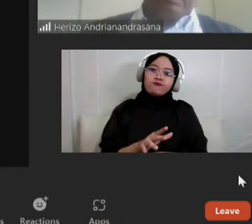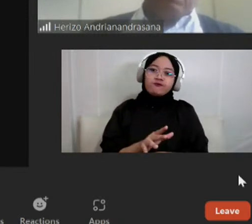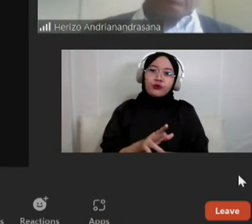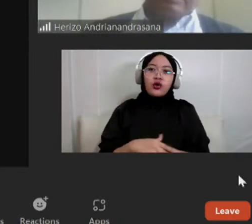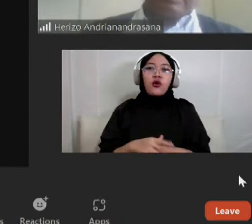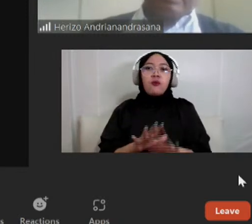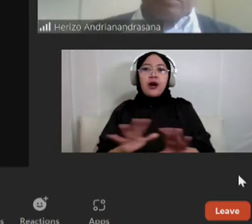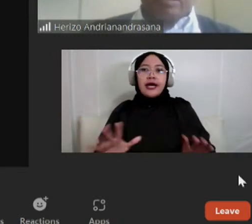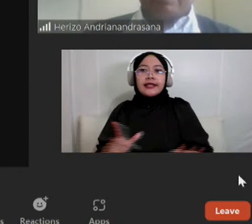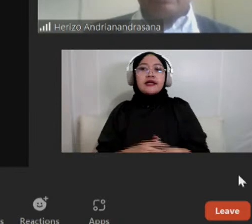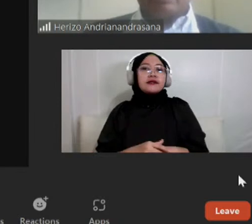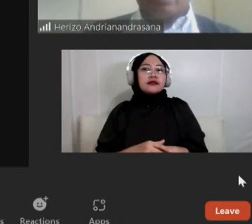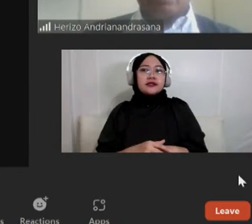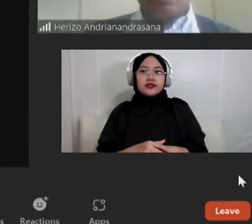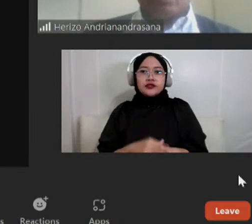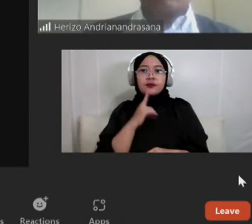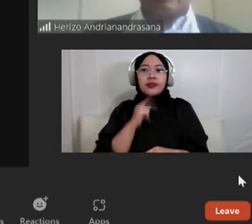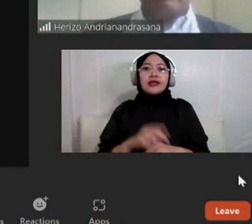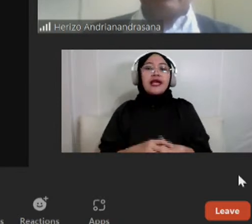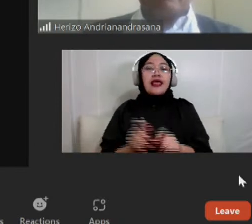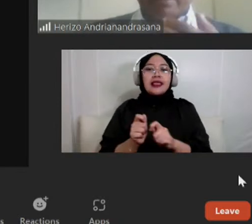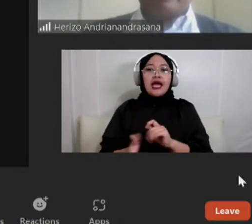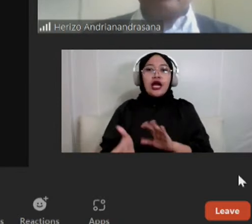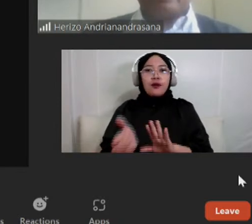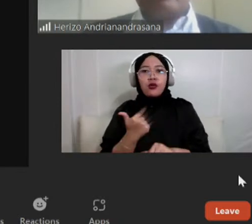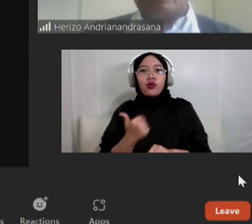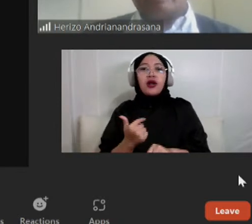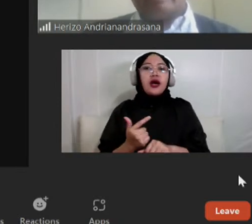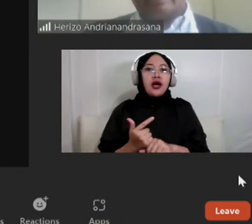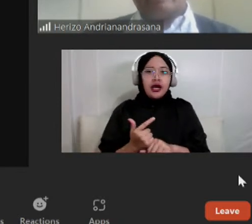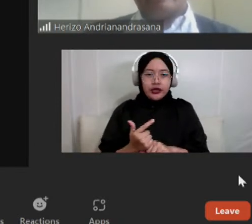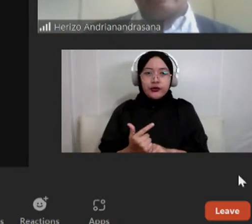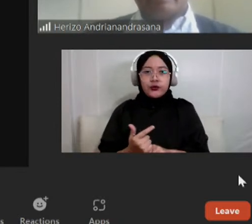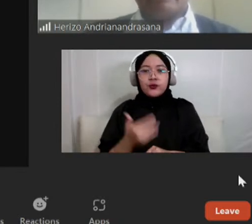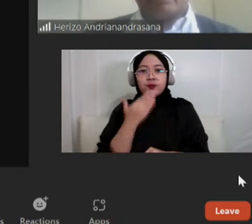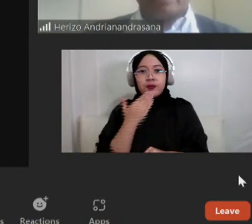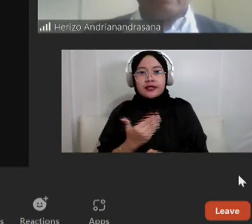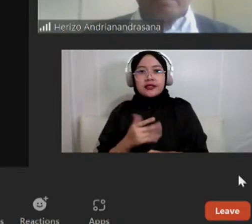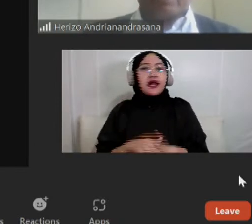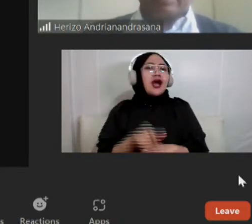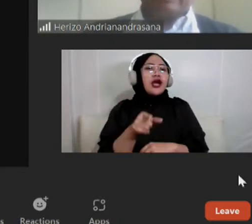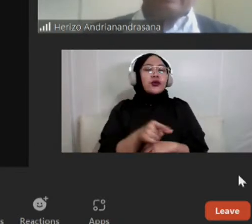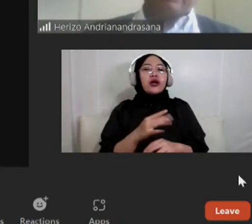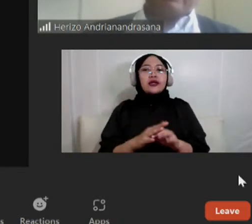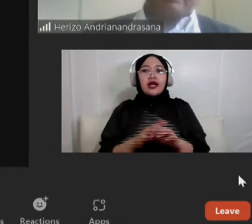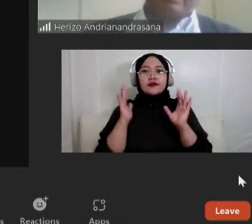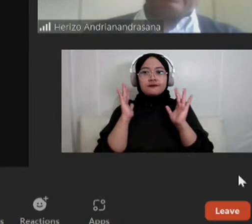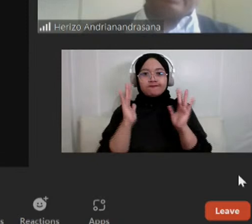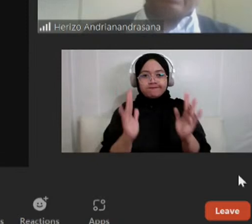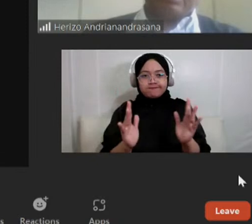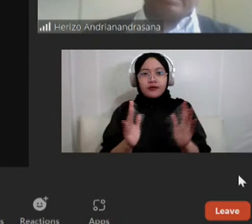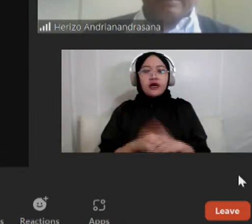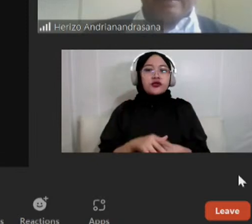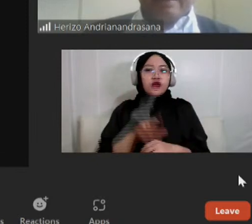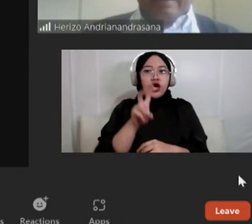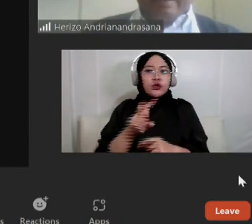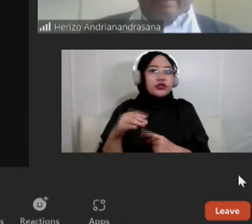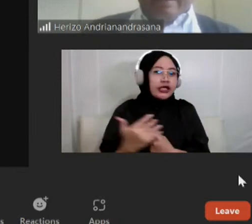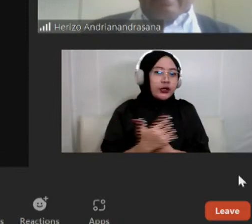most of the important conservation zones would already be part of the protected areas. They will have protected areas